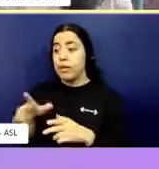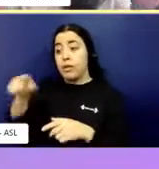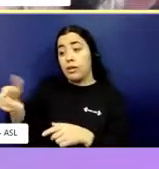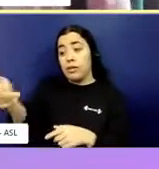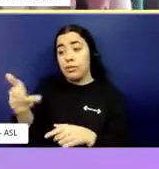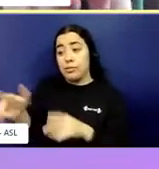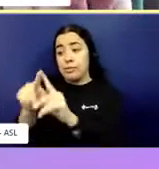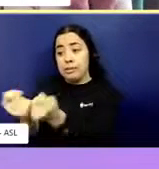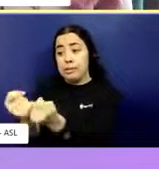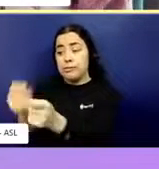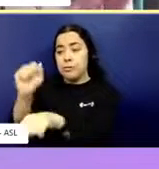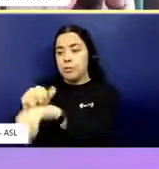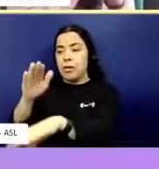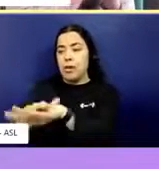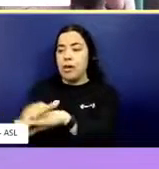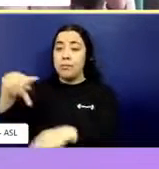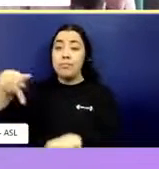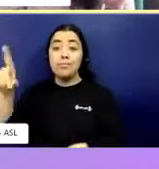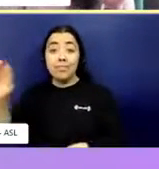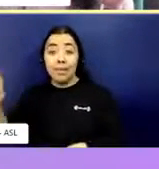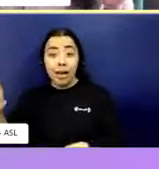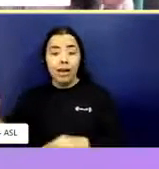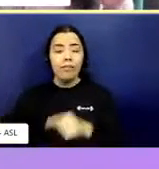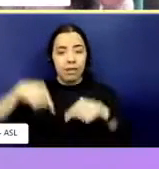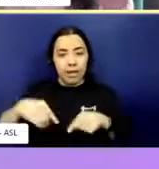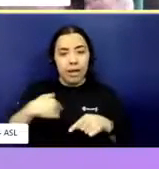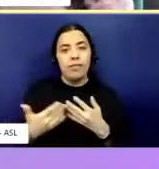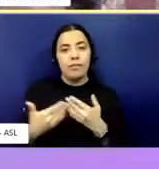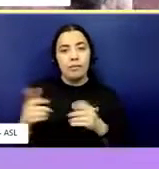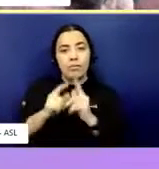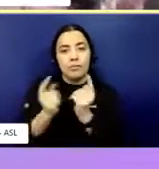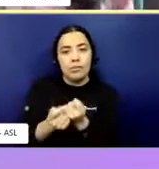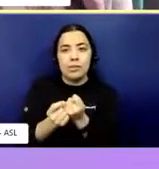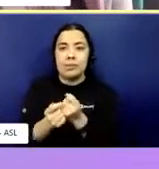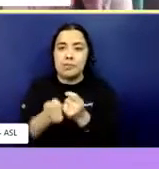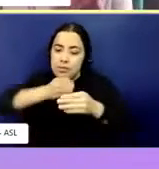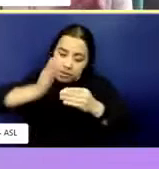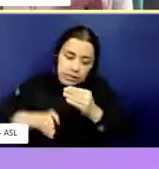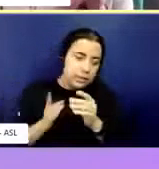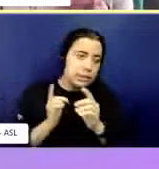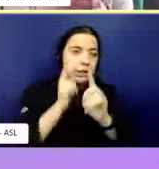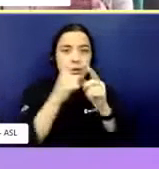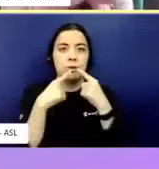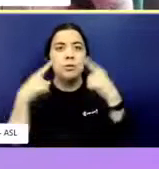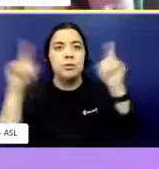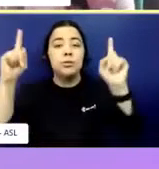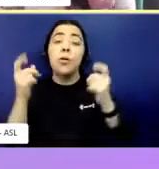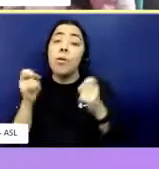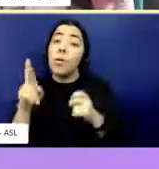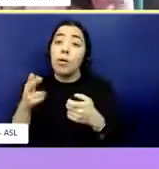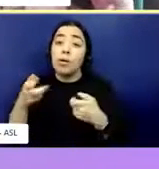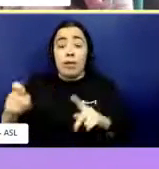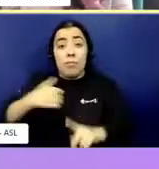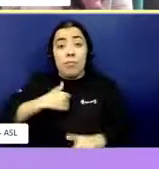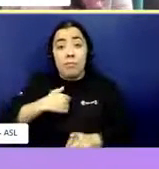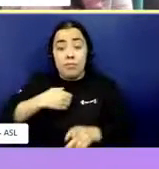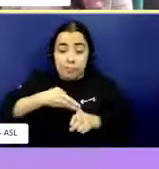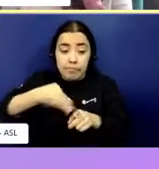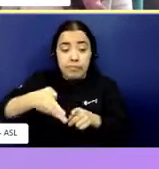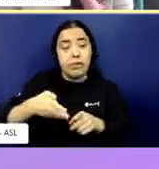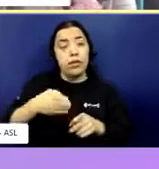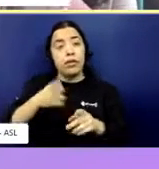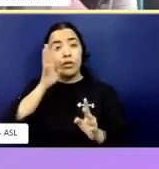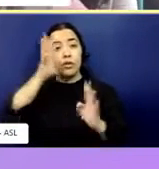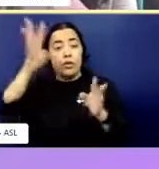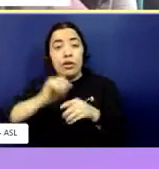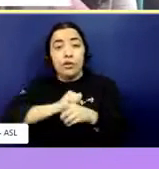PDFs. Let's create a team to drive this home. Or let me and my team, we specialize in creating trainings for